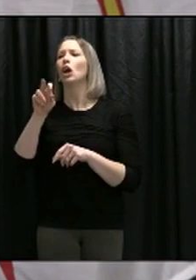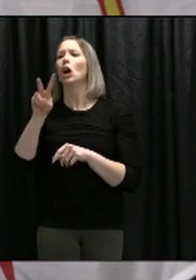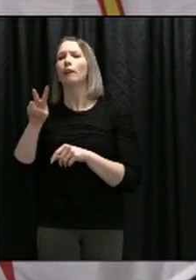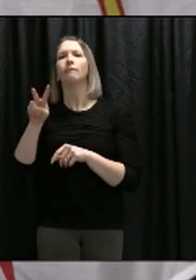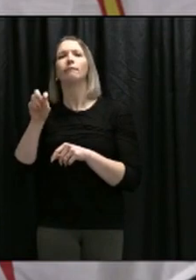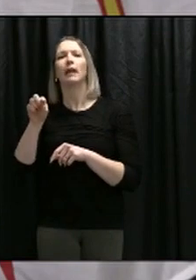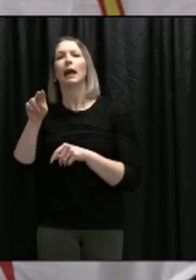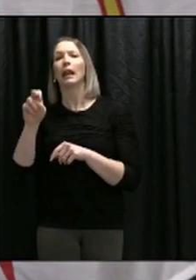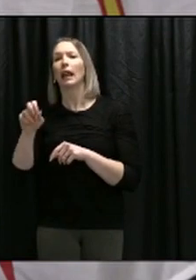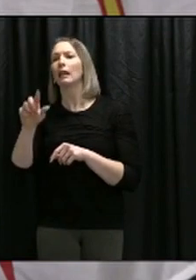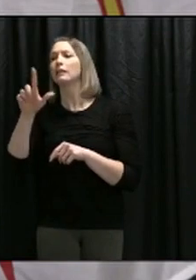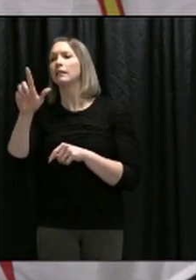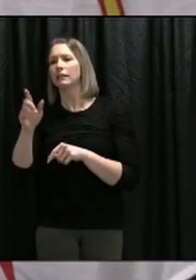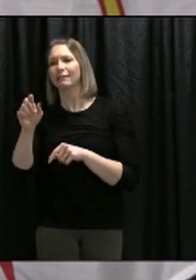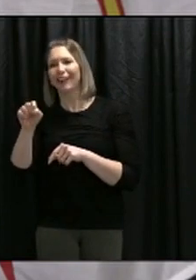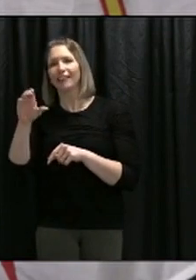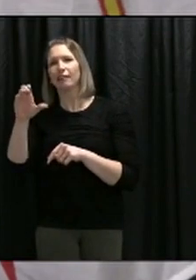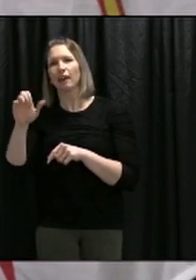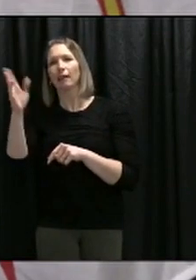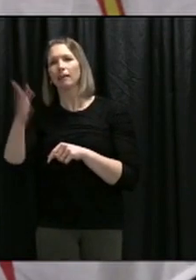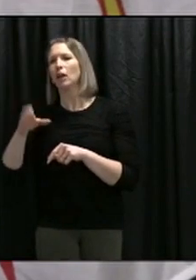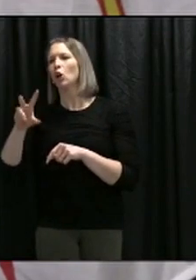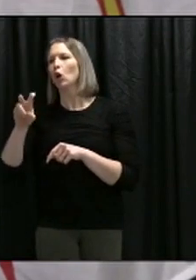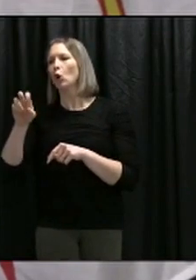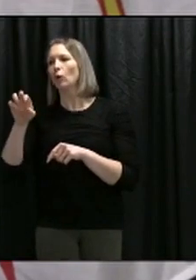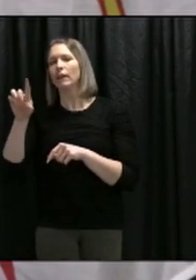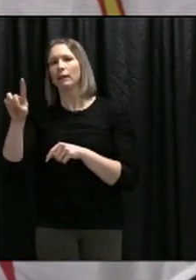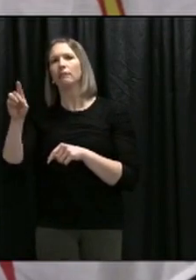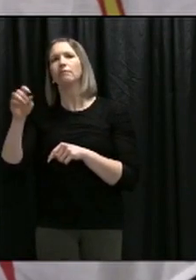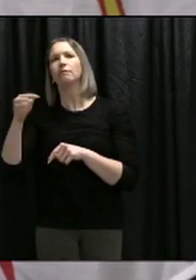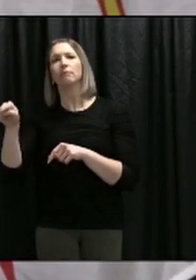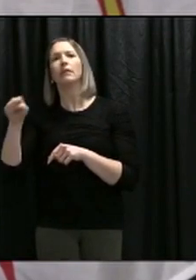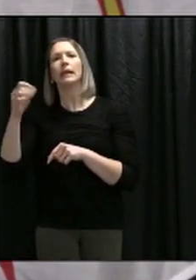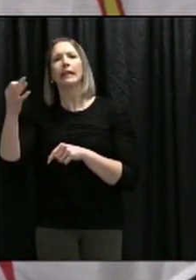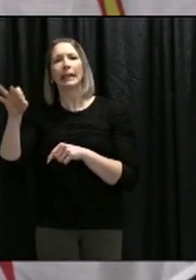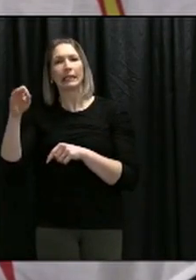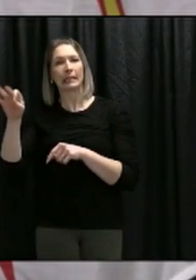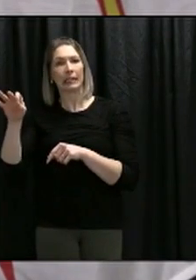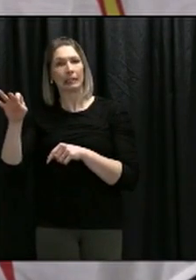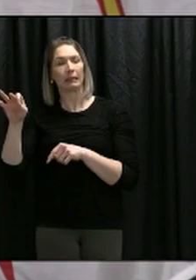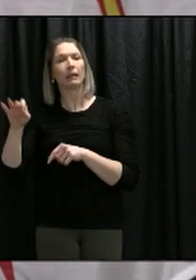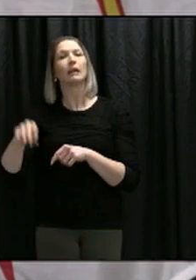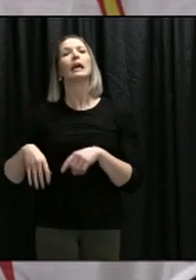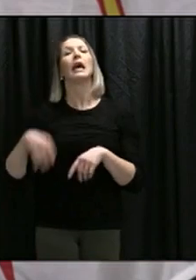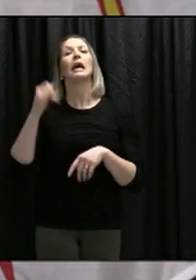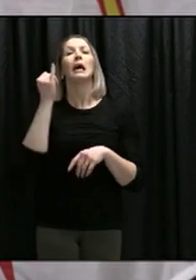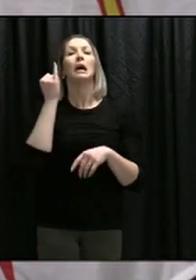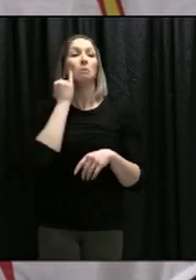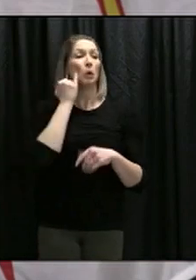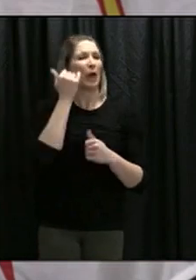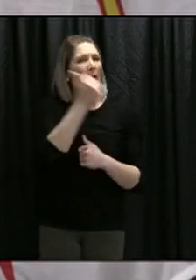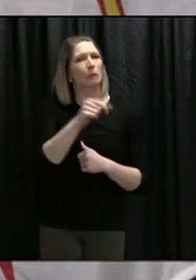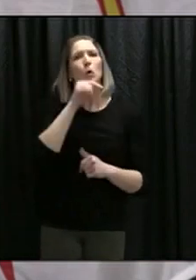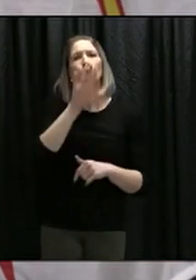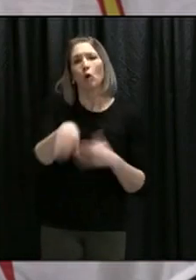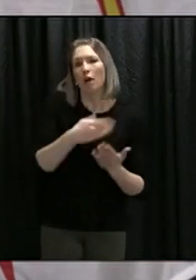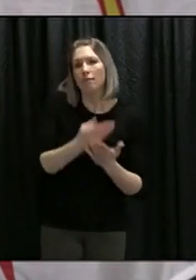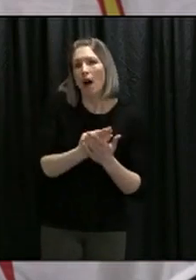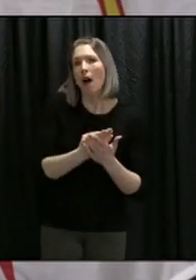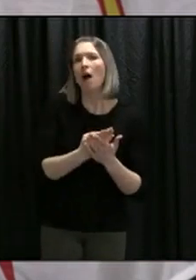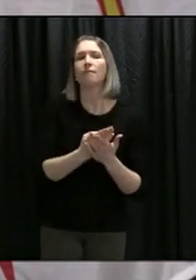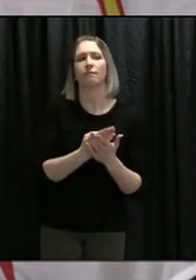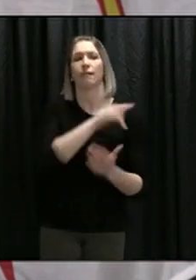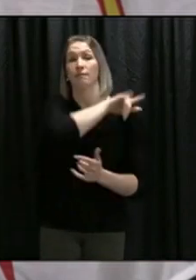traveled from outside the province will still be required to quarantine for 14 days upon return to the province. Those